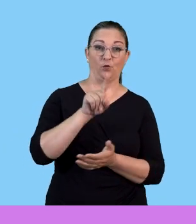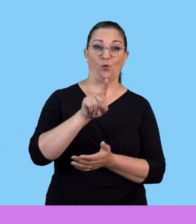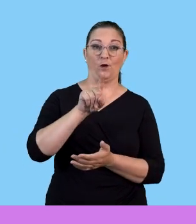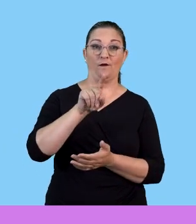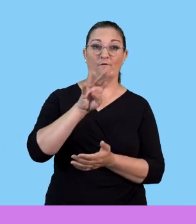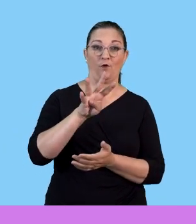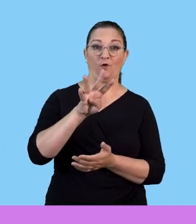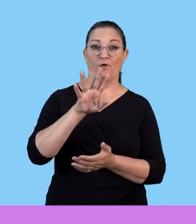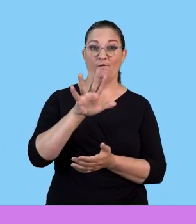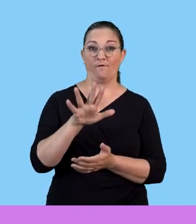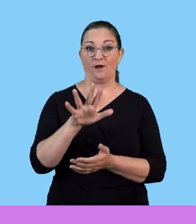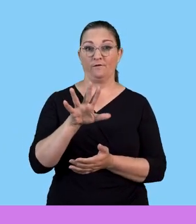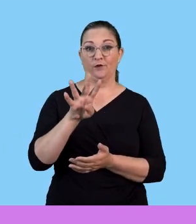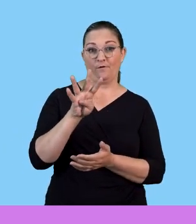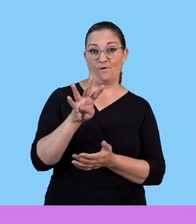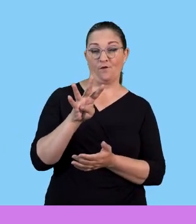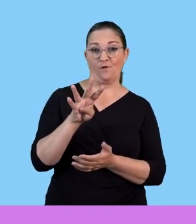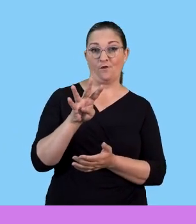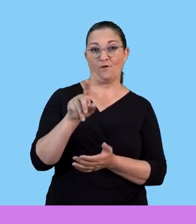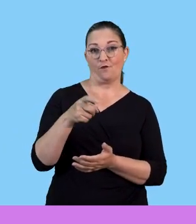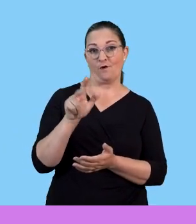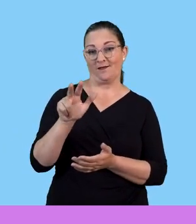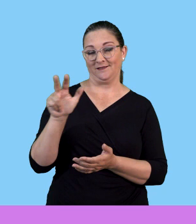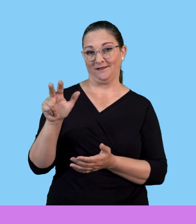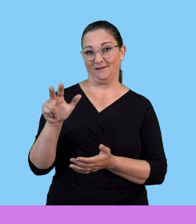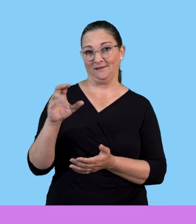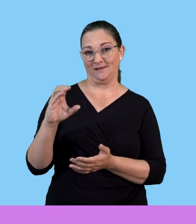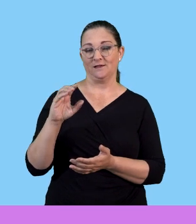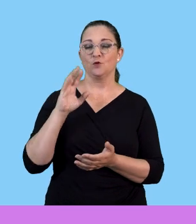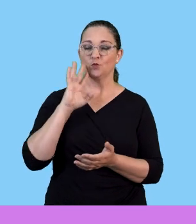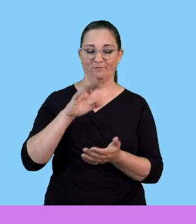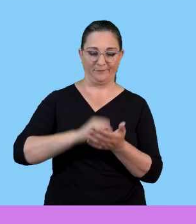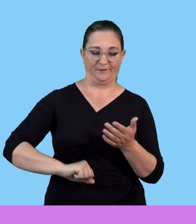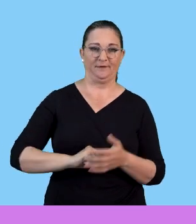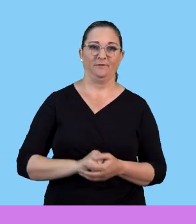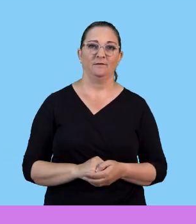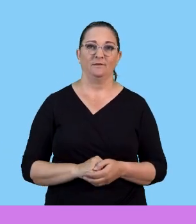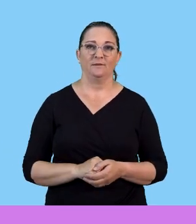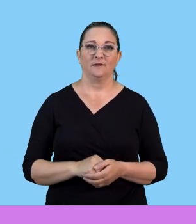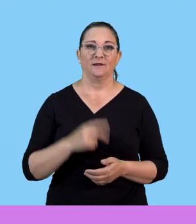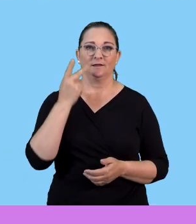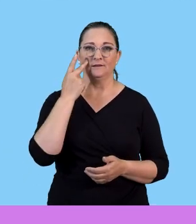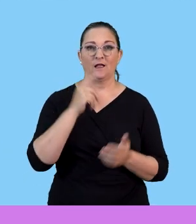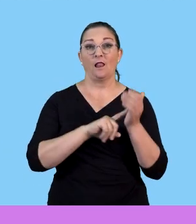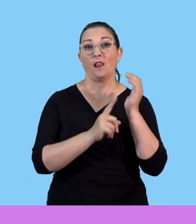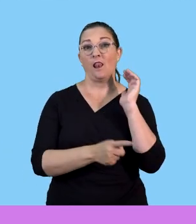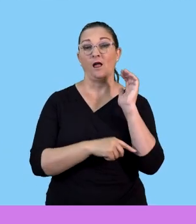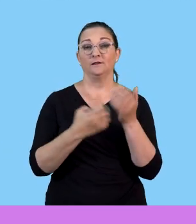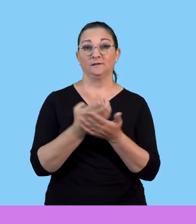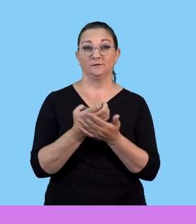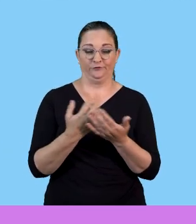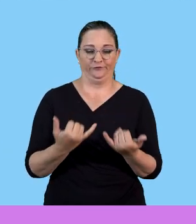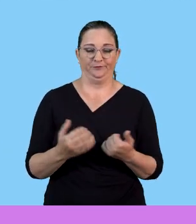be 1,454 Rand 88 cents. Let's look